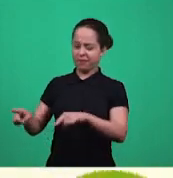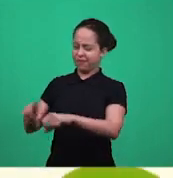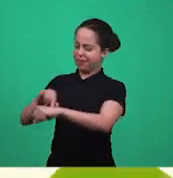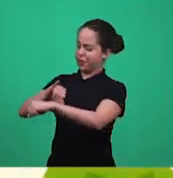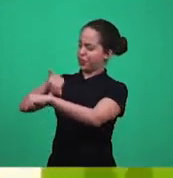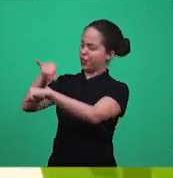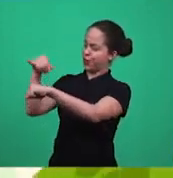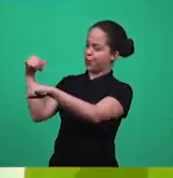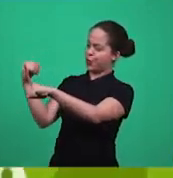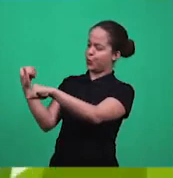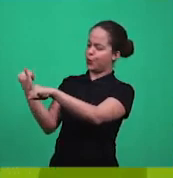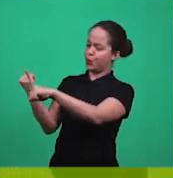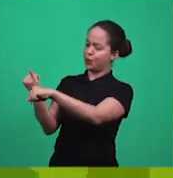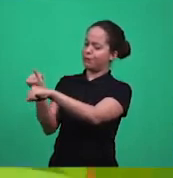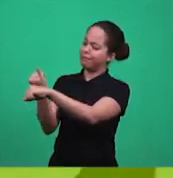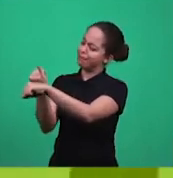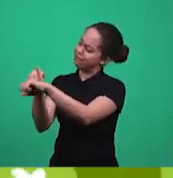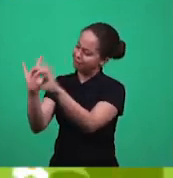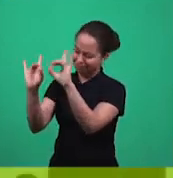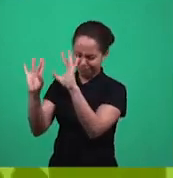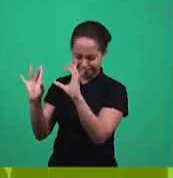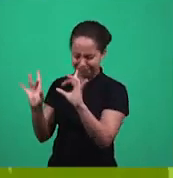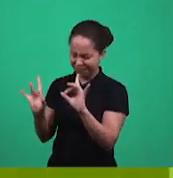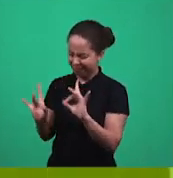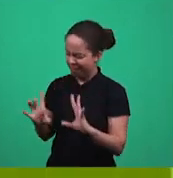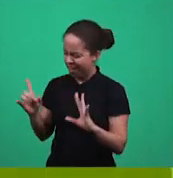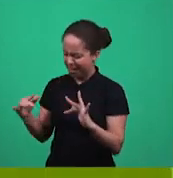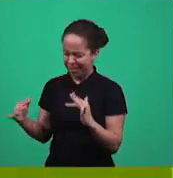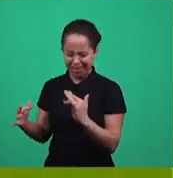Jerusalem, city of my King,